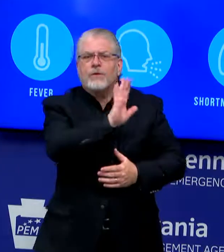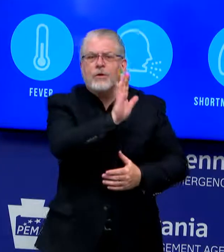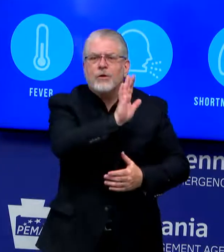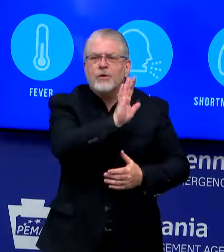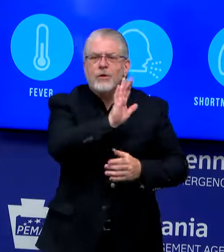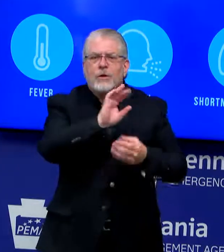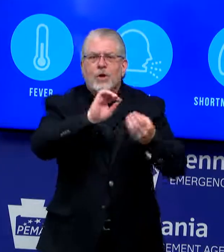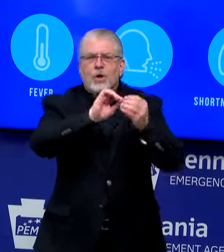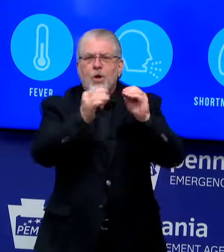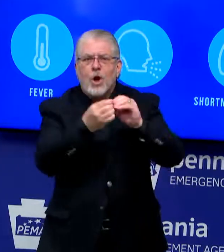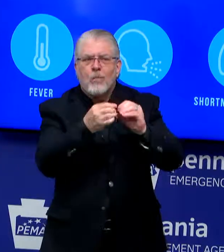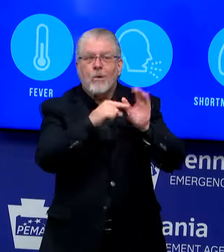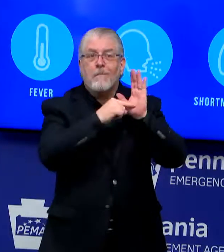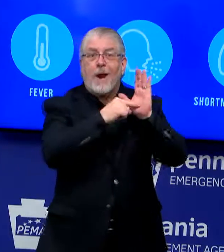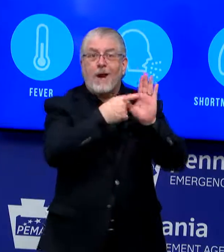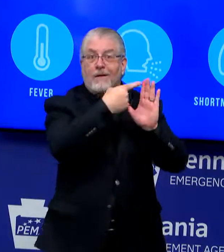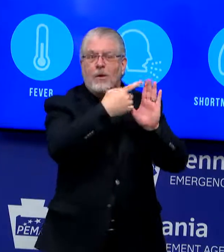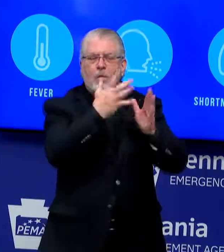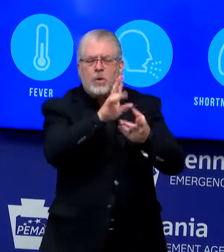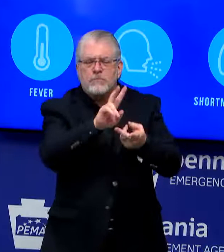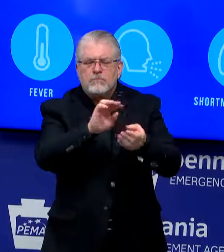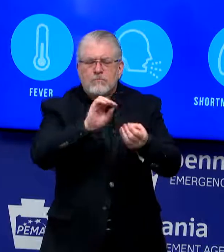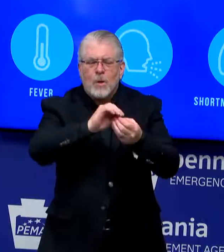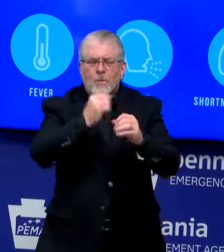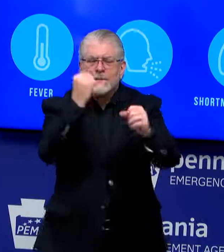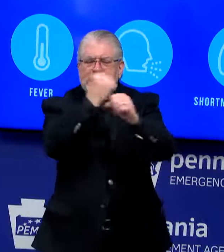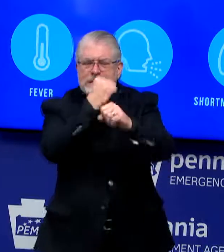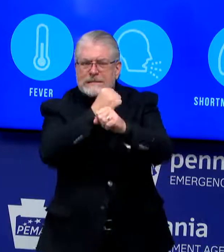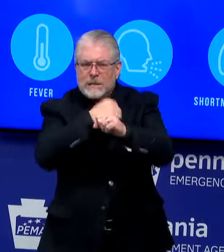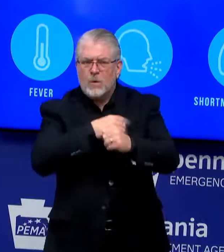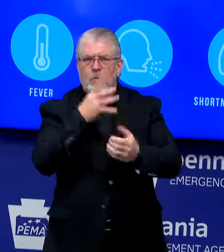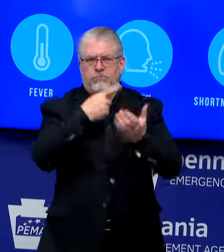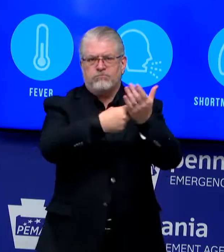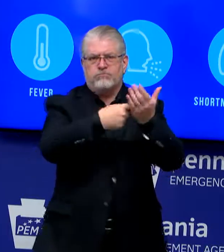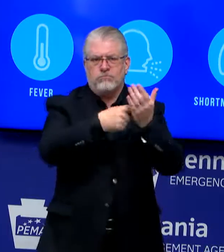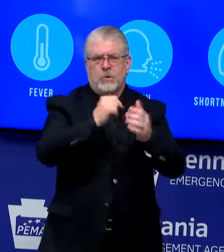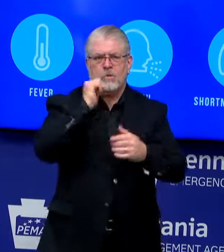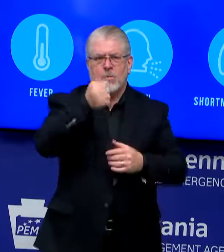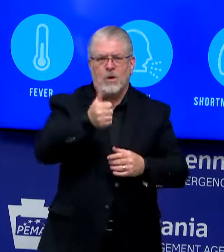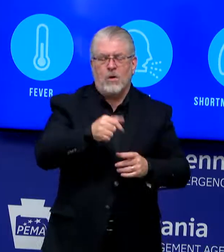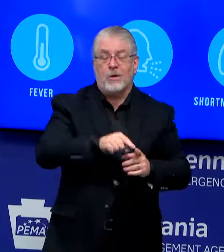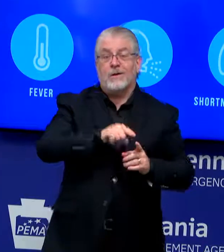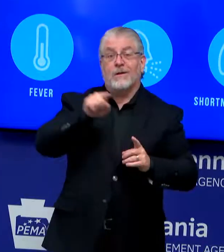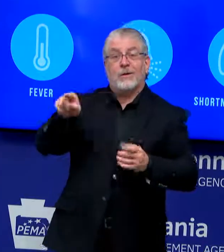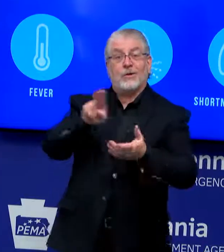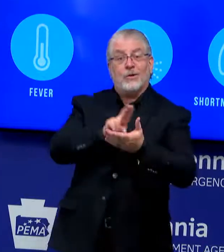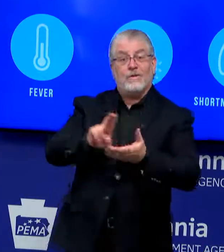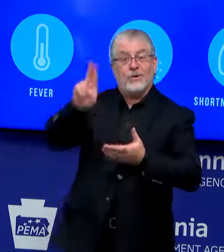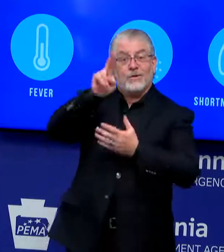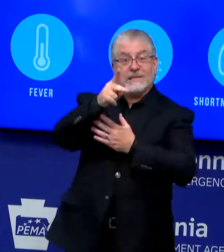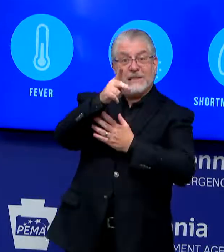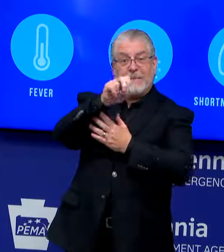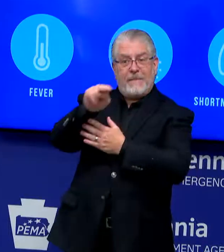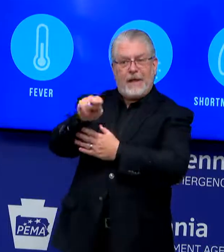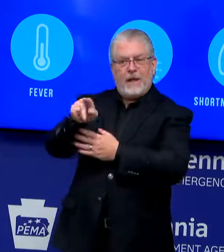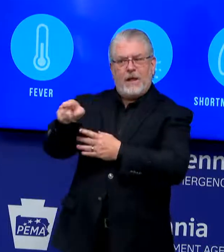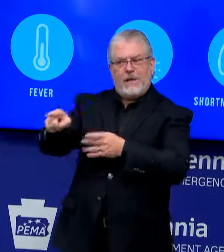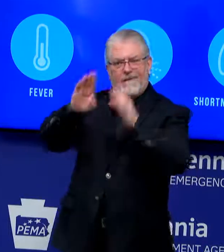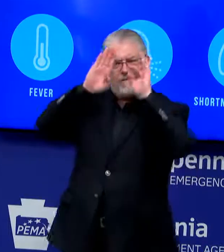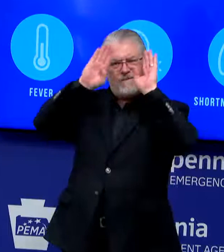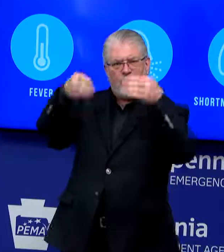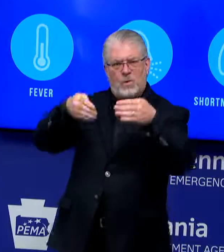have been looking at the model from Penn, which is primarily concentrated on Philadelphia. There's also a University